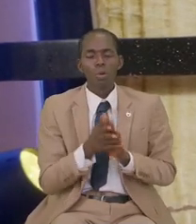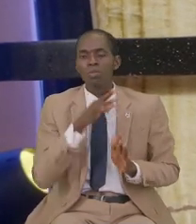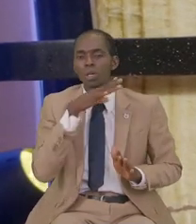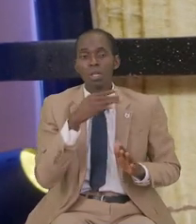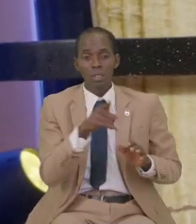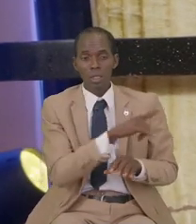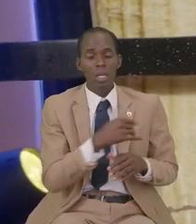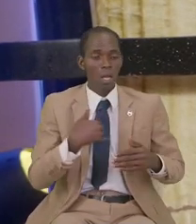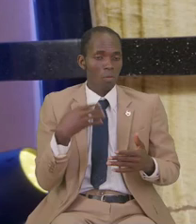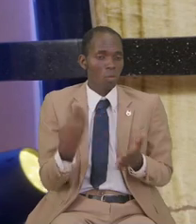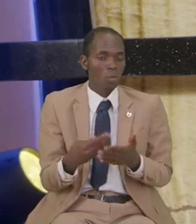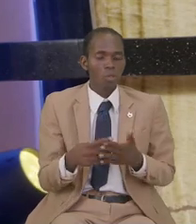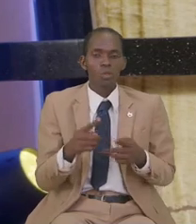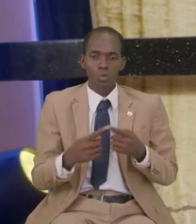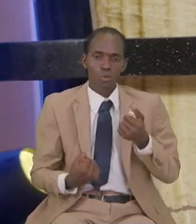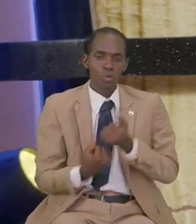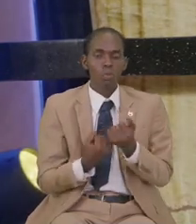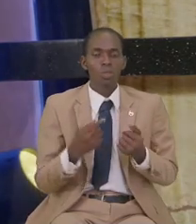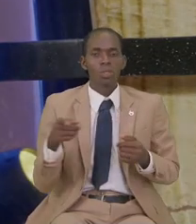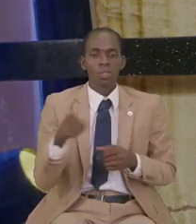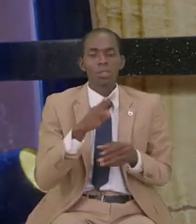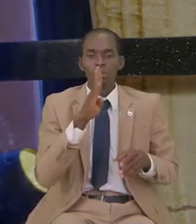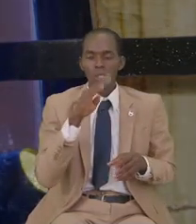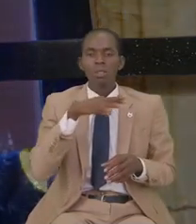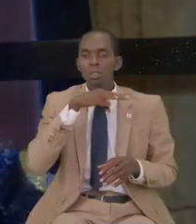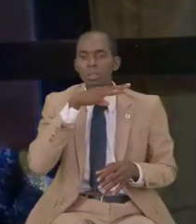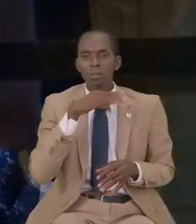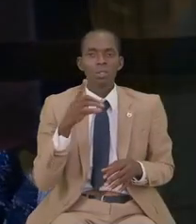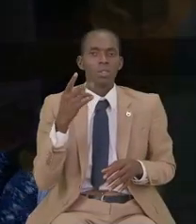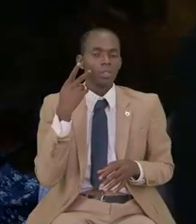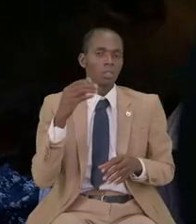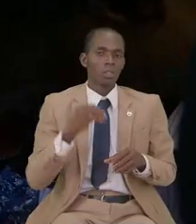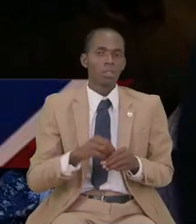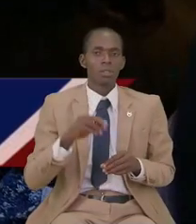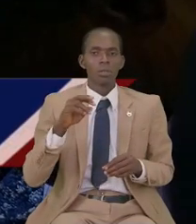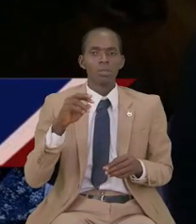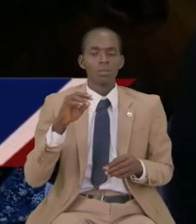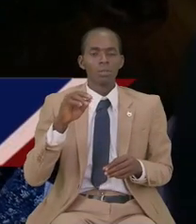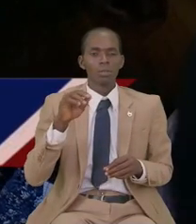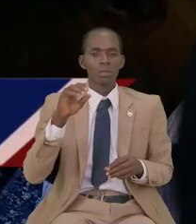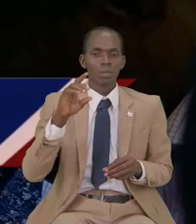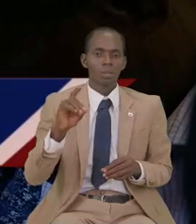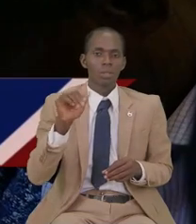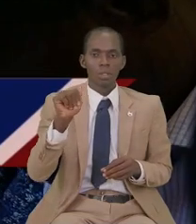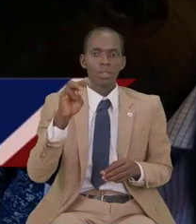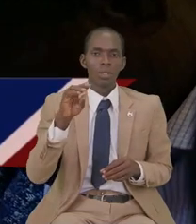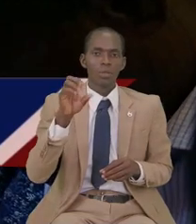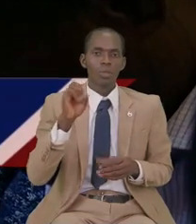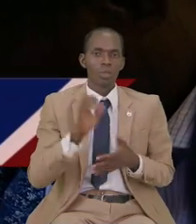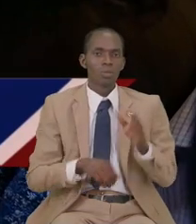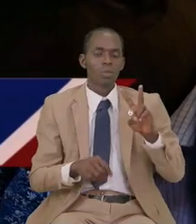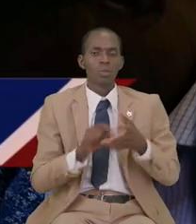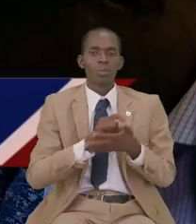corrupt them. Amos chapter 2, I'm reading from verse 11. In Amos chapter 2, verse 11,